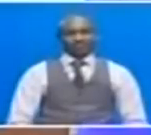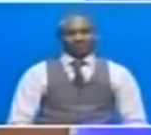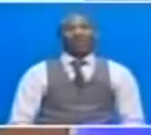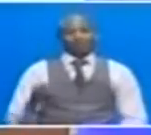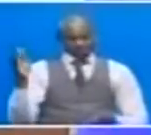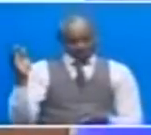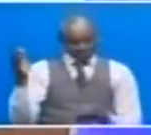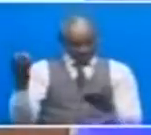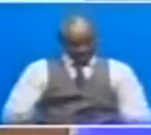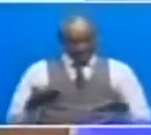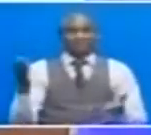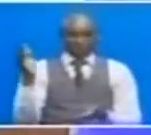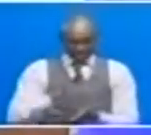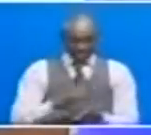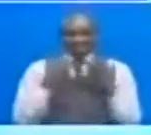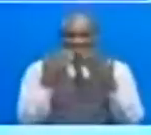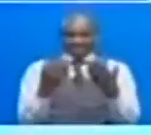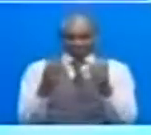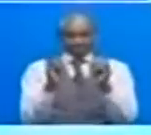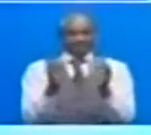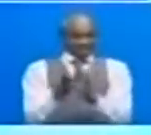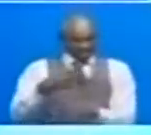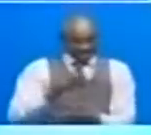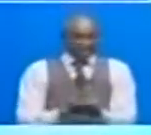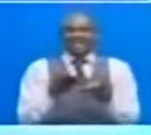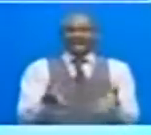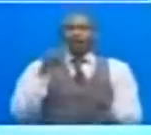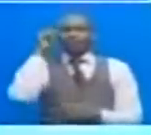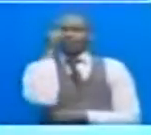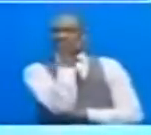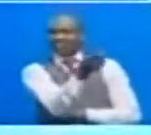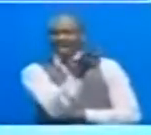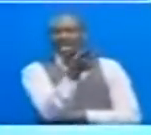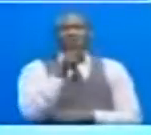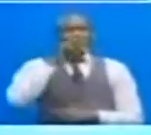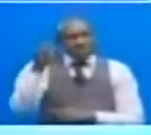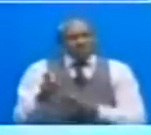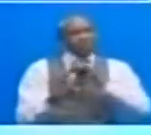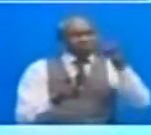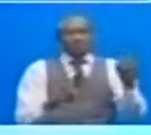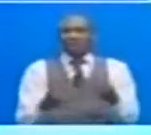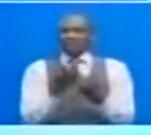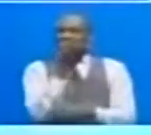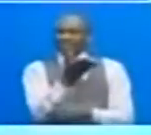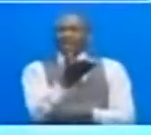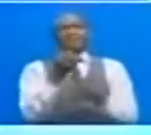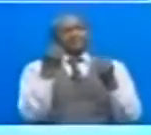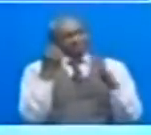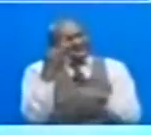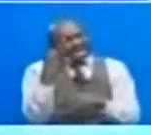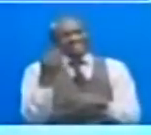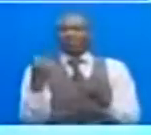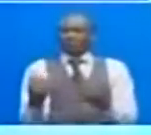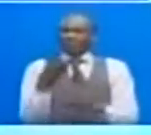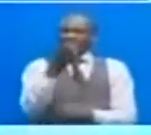Welcome back. Thanks for staying with us. Let's take you to the coast now. Questions are now emerging on how more than 30 youth